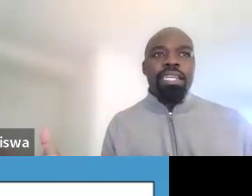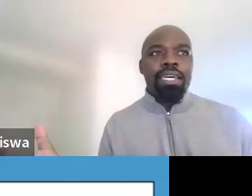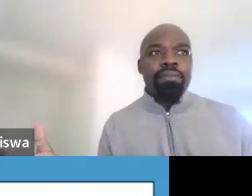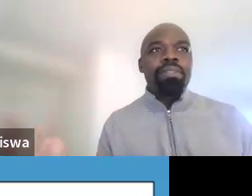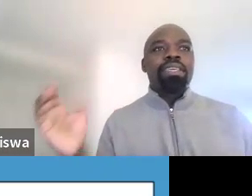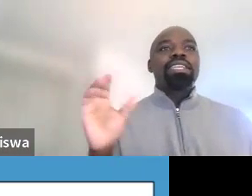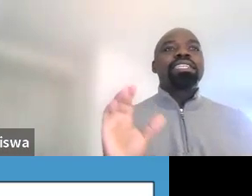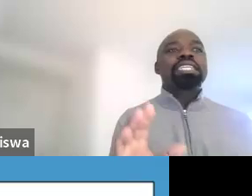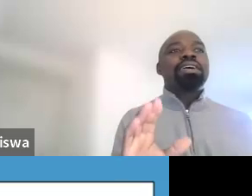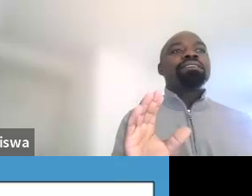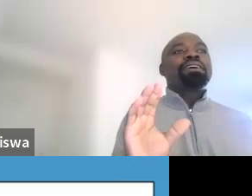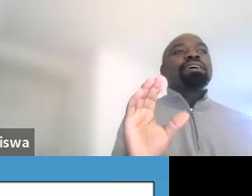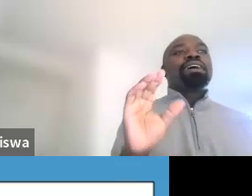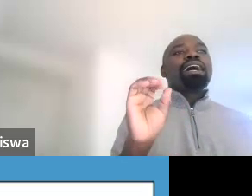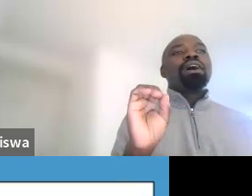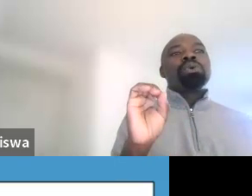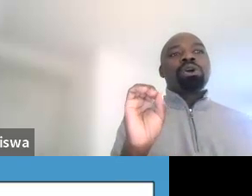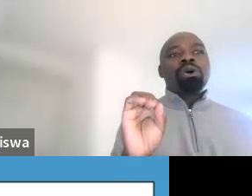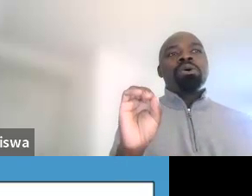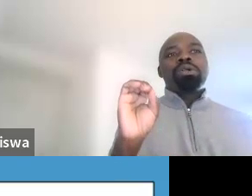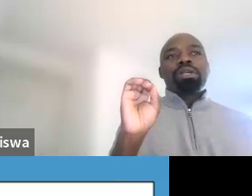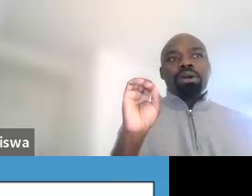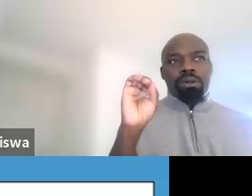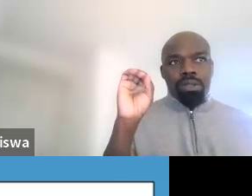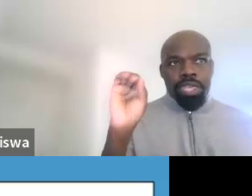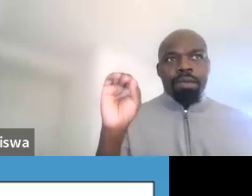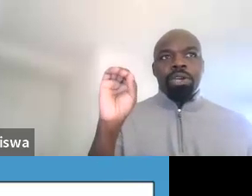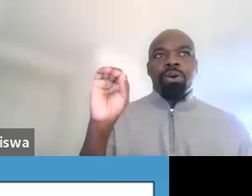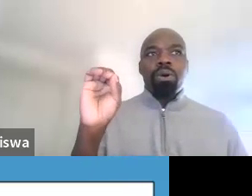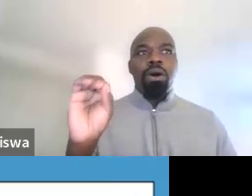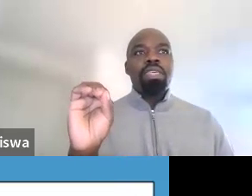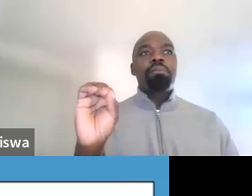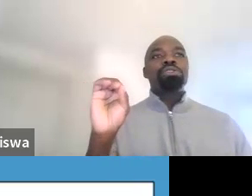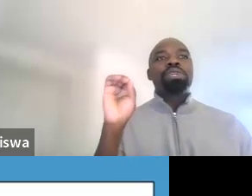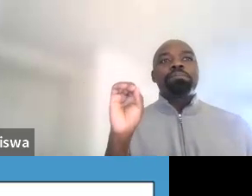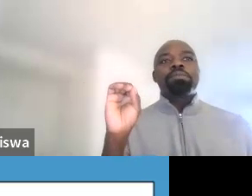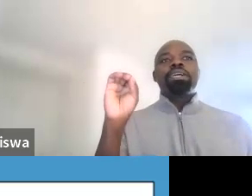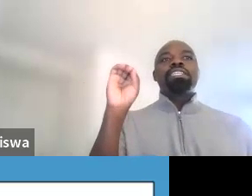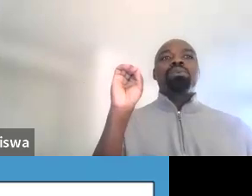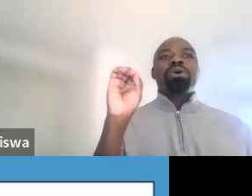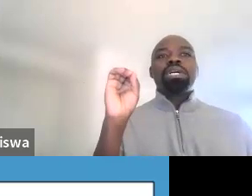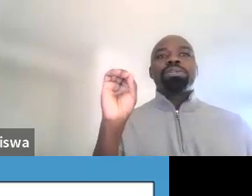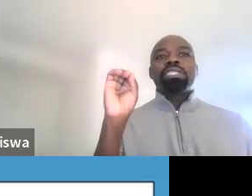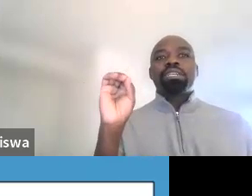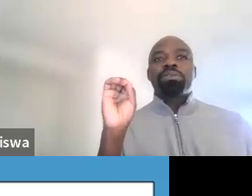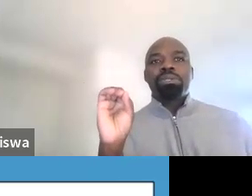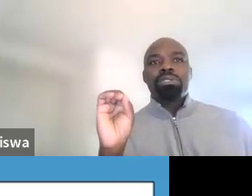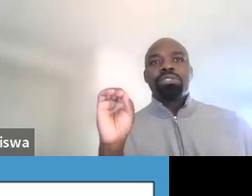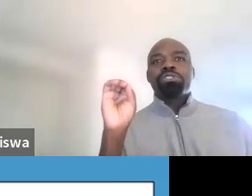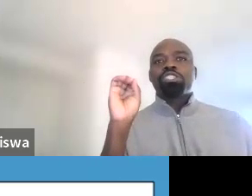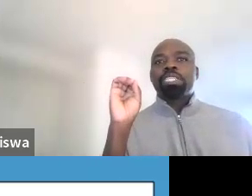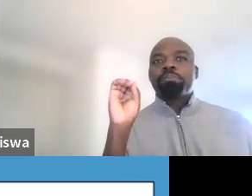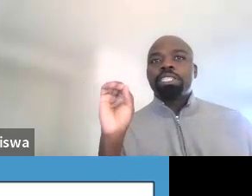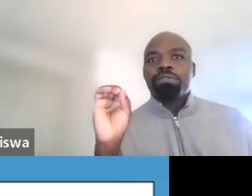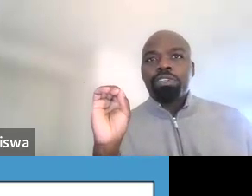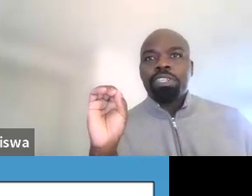been made. In this case, we call on them to implement the World Health Assembly Resolution